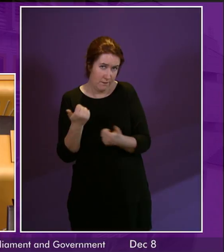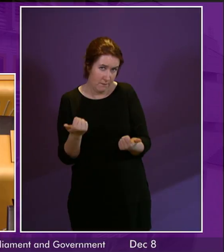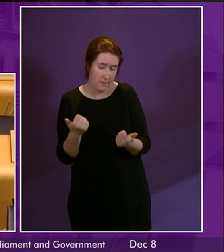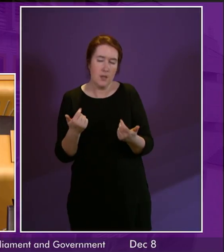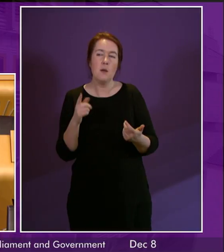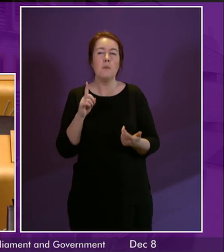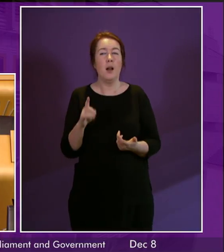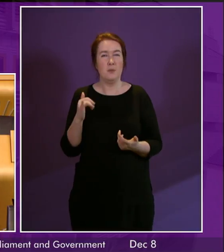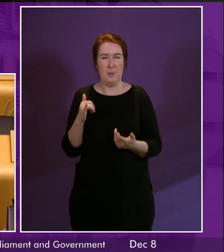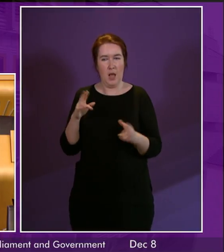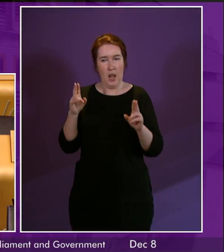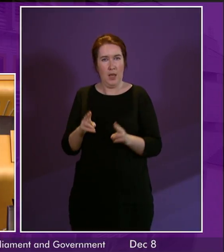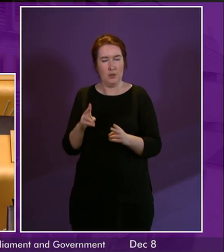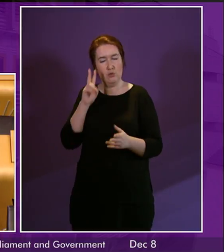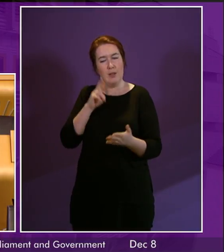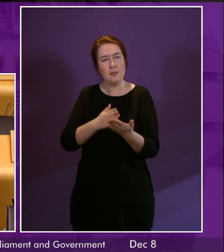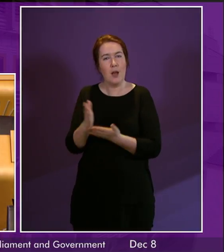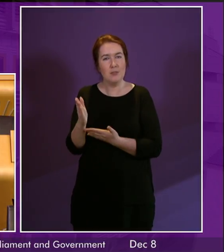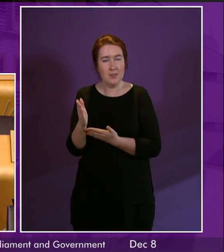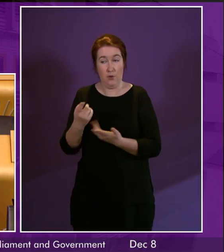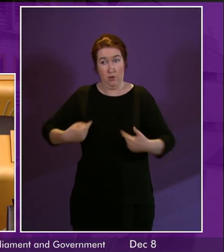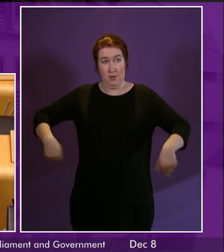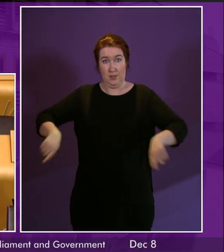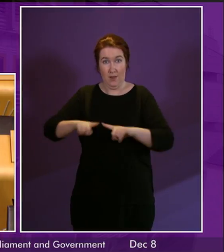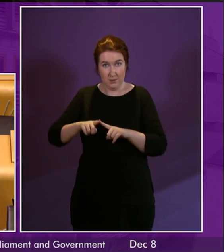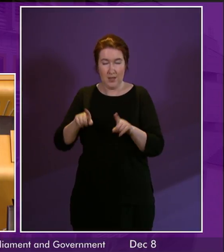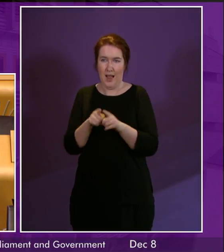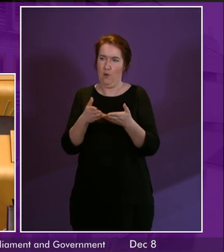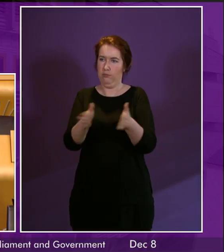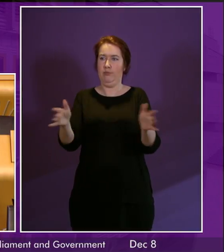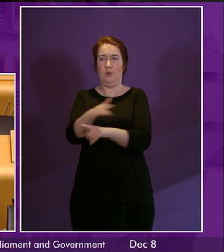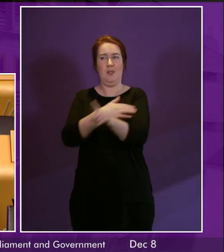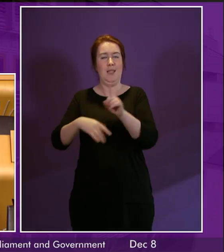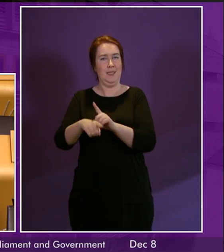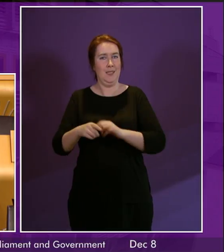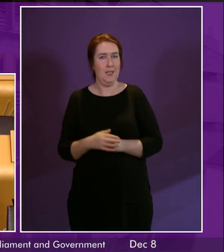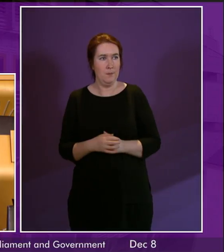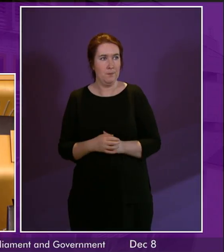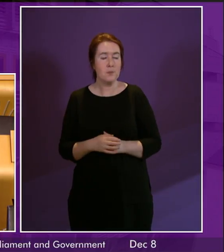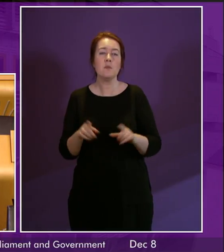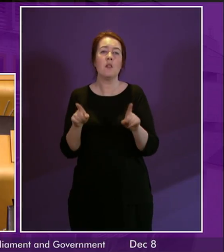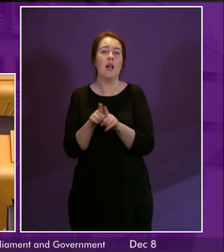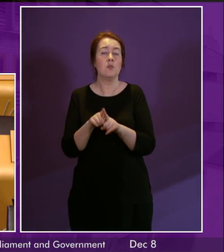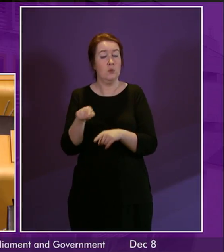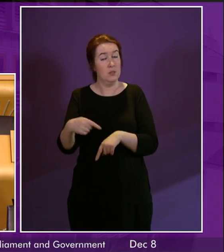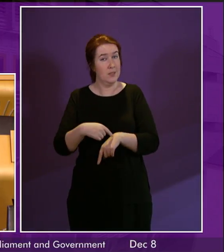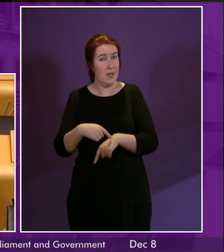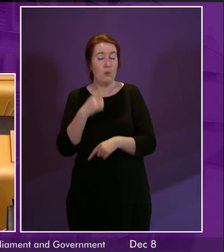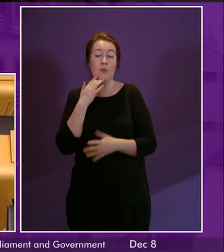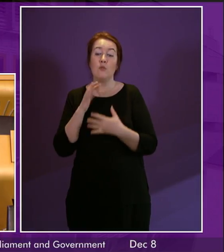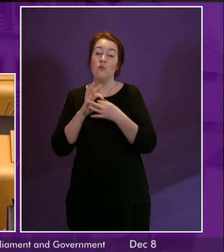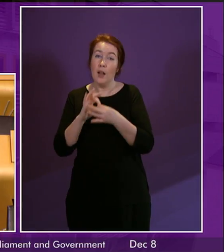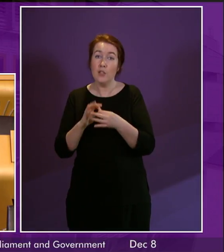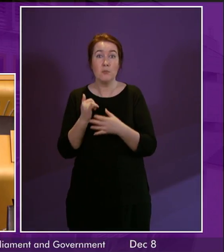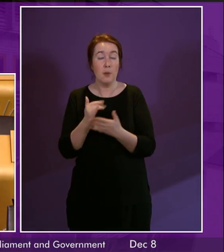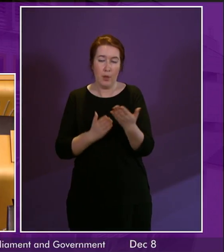more constructive, but perhaps less transparent to the rest of us and to wider society. And at a time when relationships might